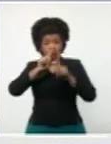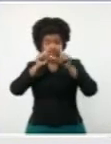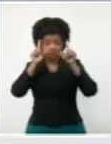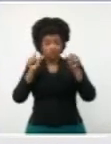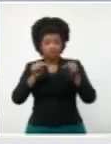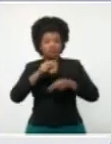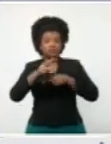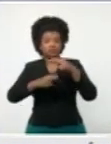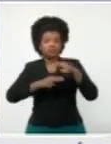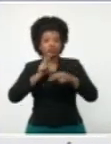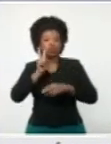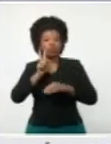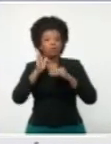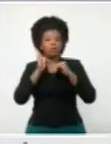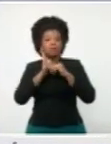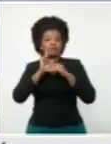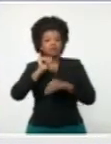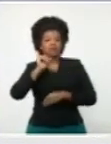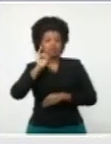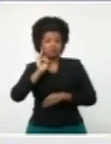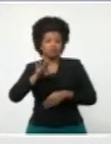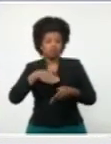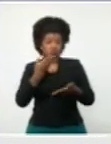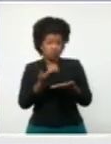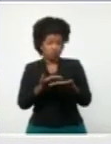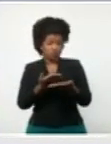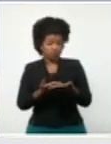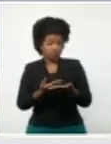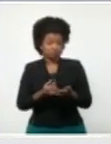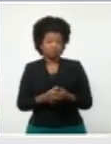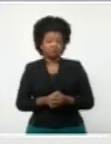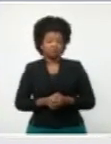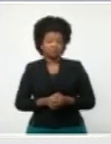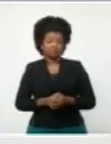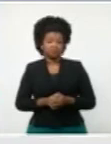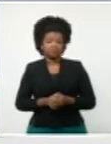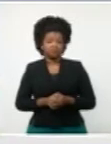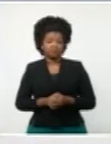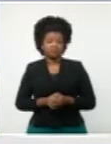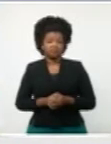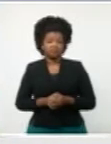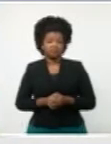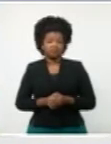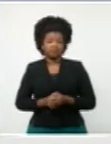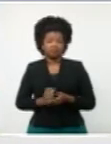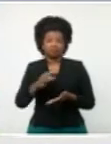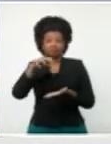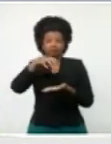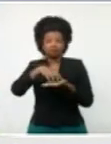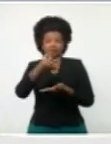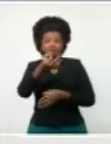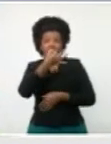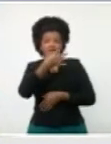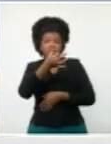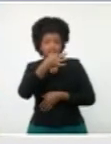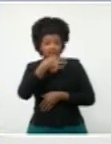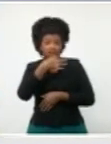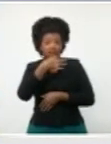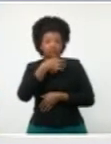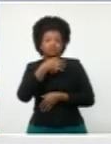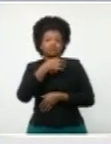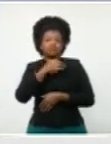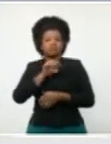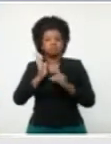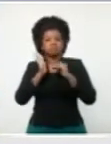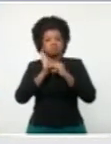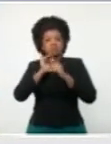2,067 samples. In the molecular biology of the Pedro Curie Institute, 1,068. In the Provincial Center